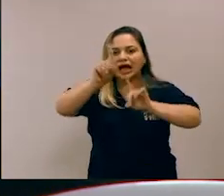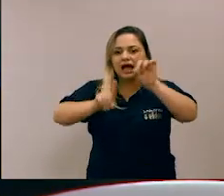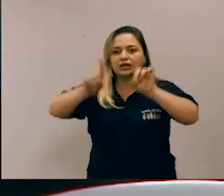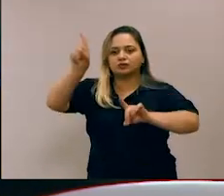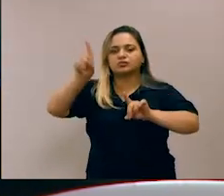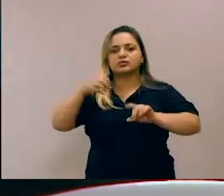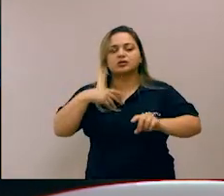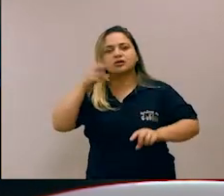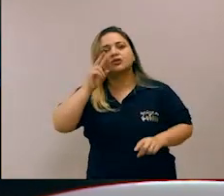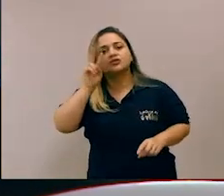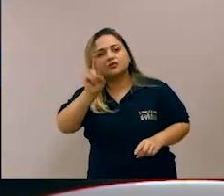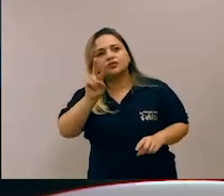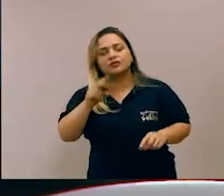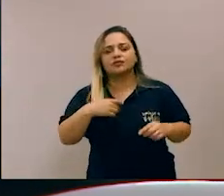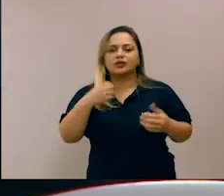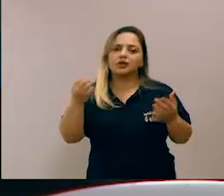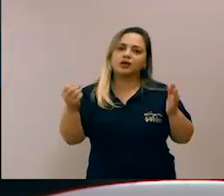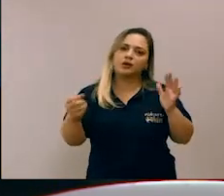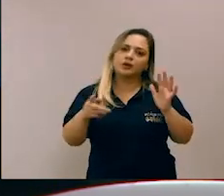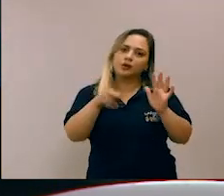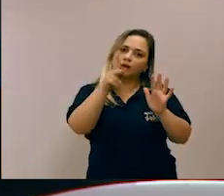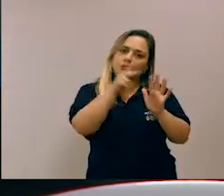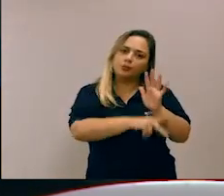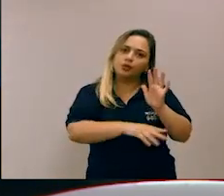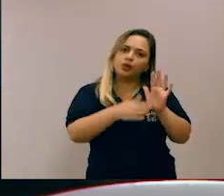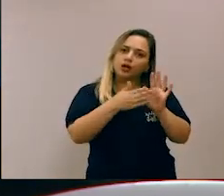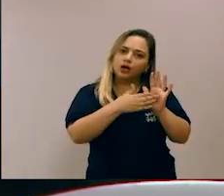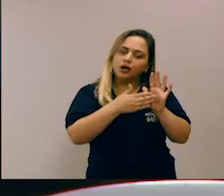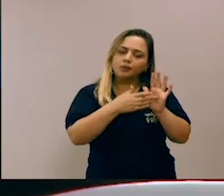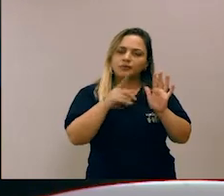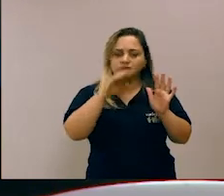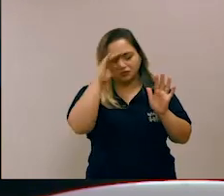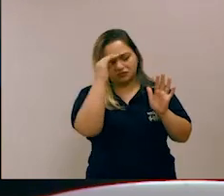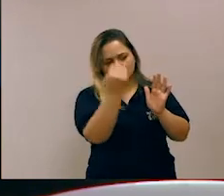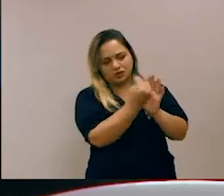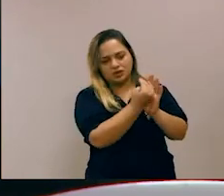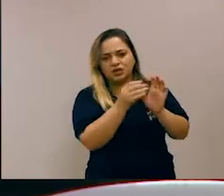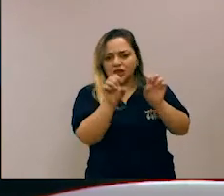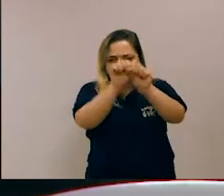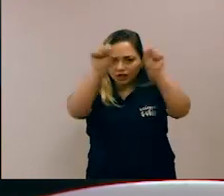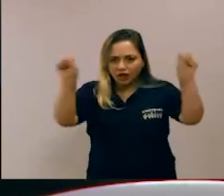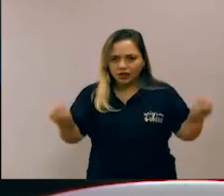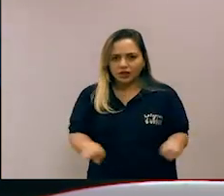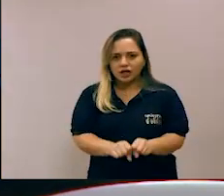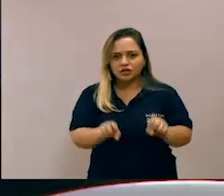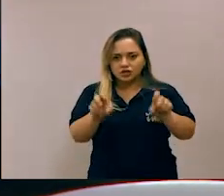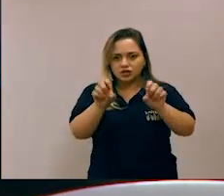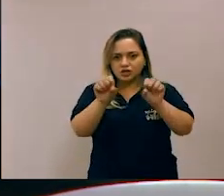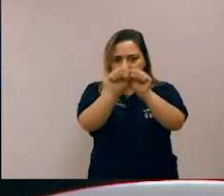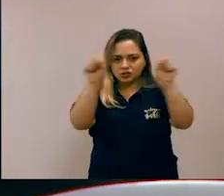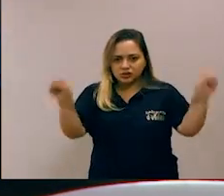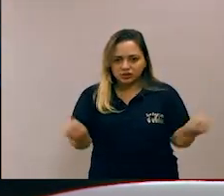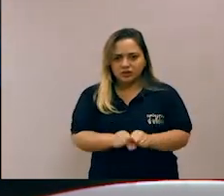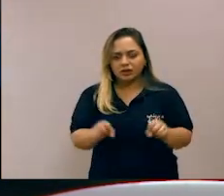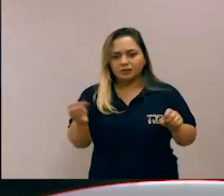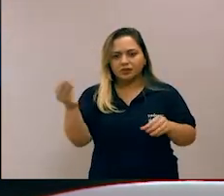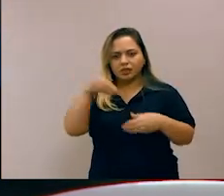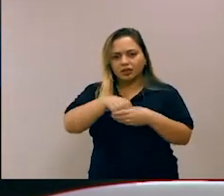transformation and data analysis, even programs that we're having, such as the bootcamp,